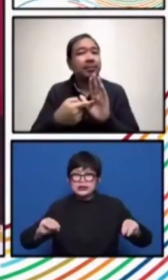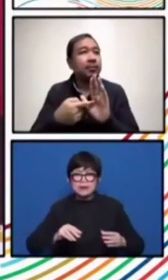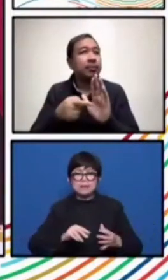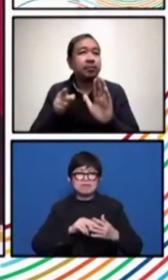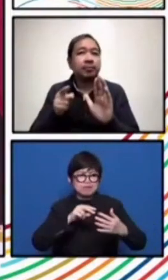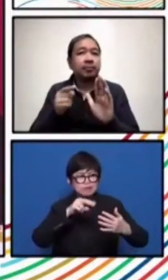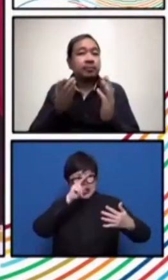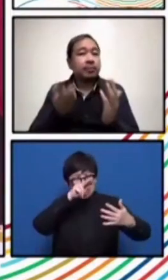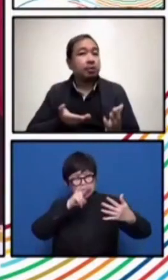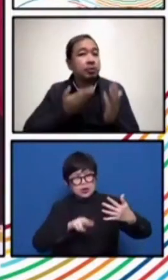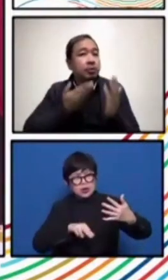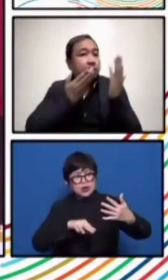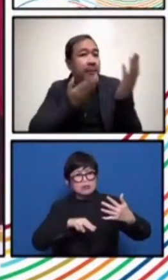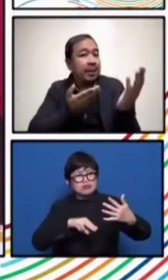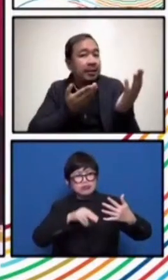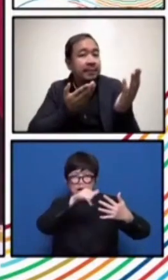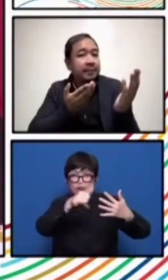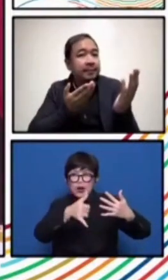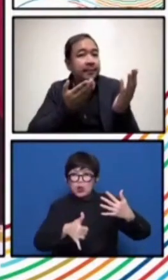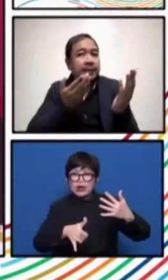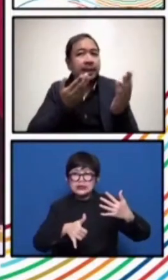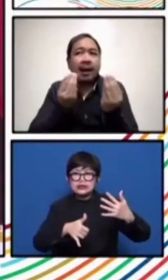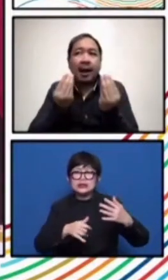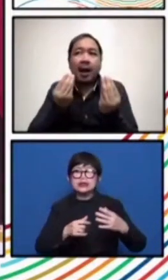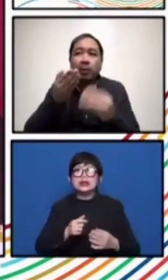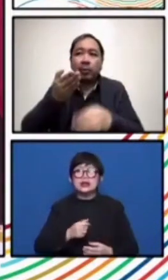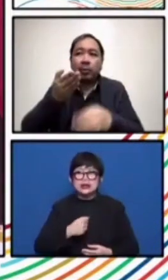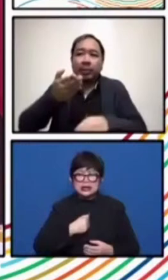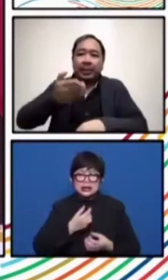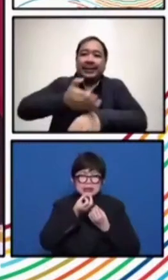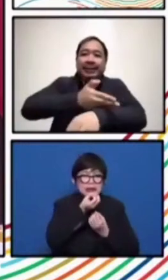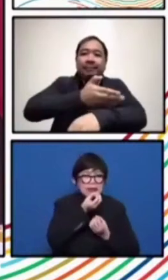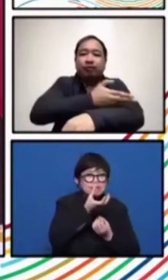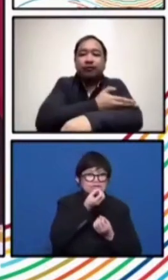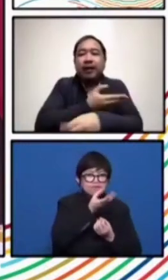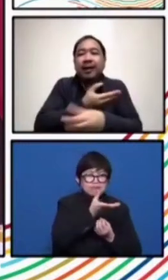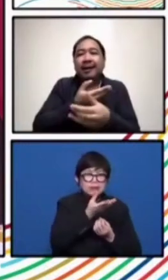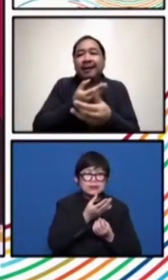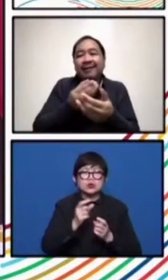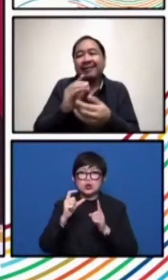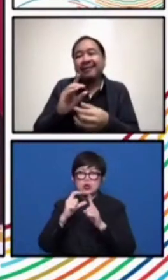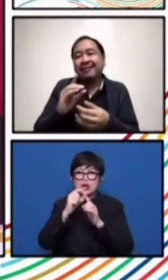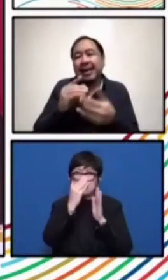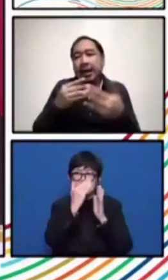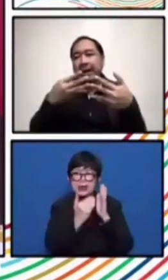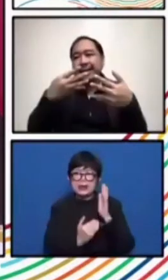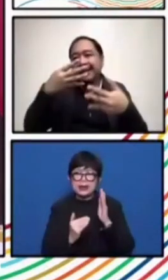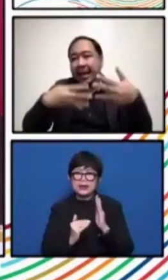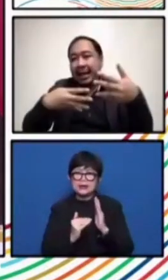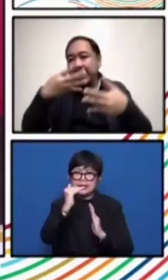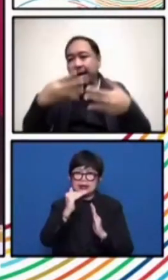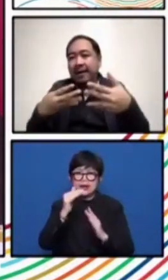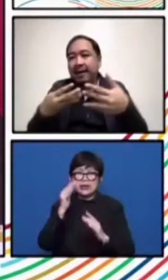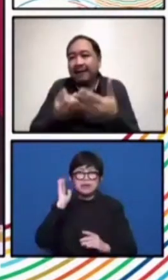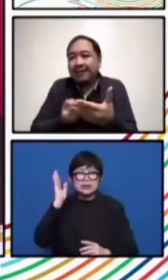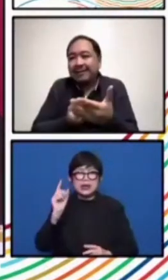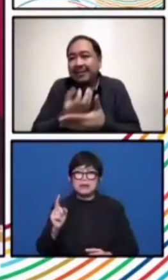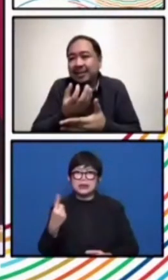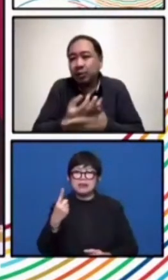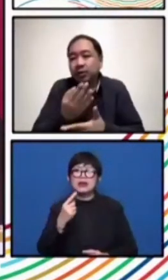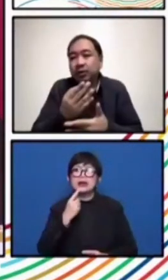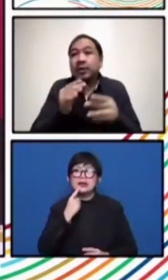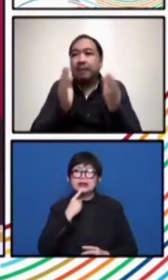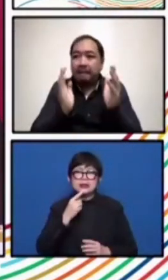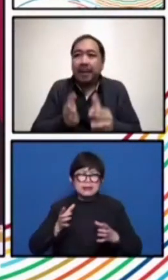that to advocate for improved data dissemination and also just like the first speaker on on this aggregation of of